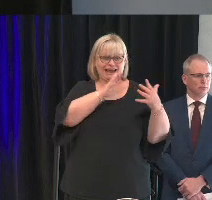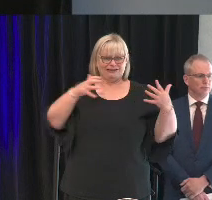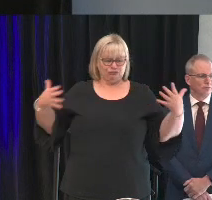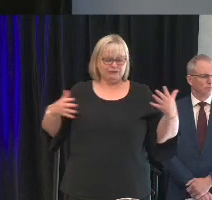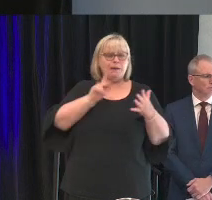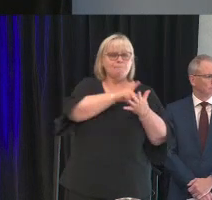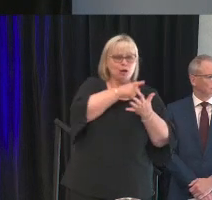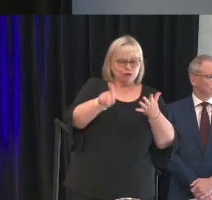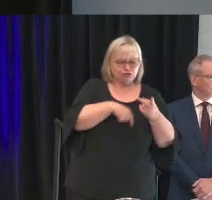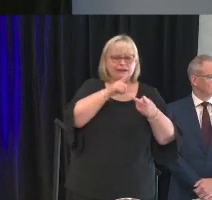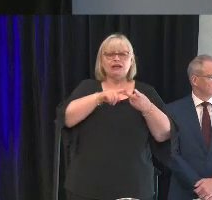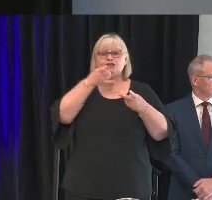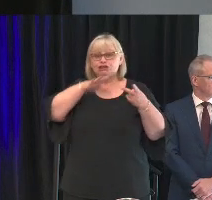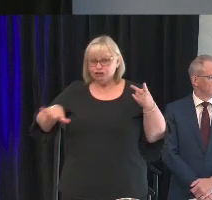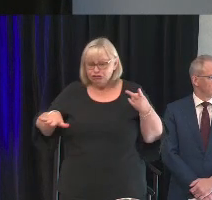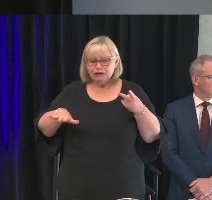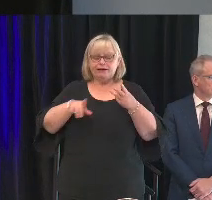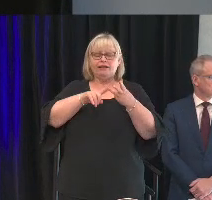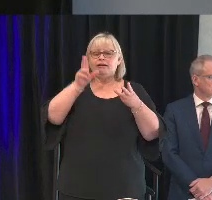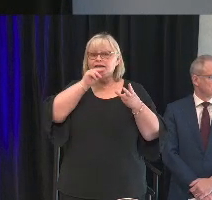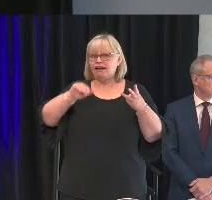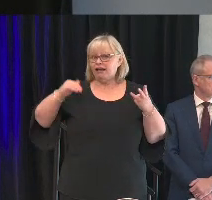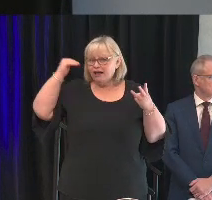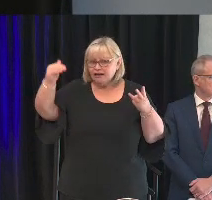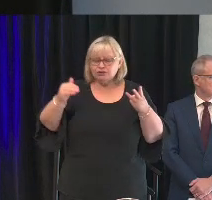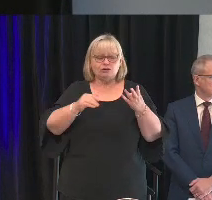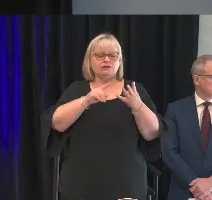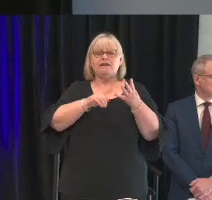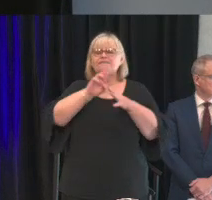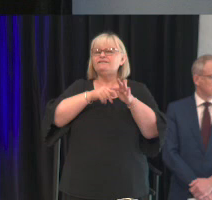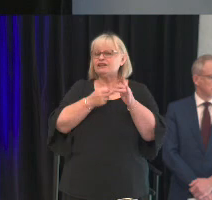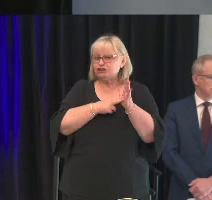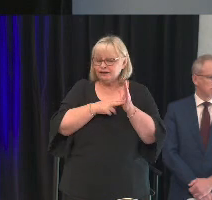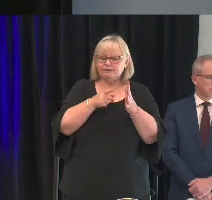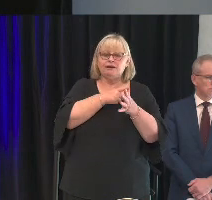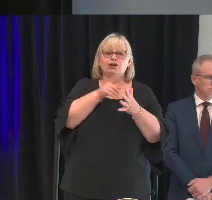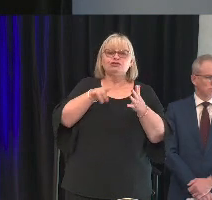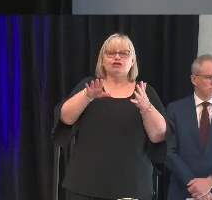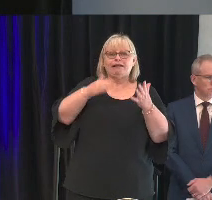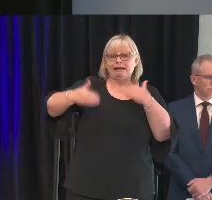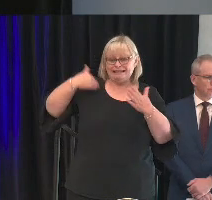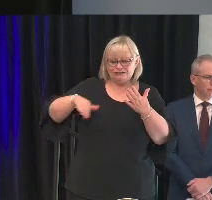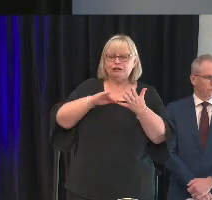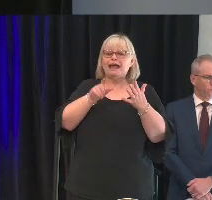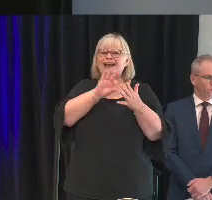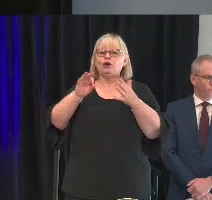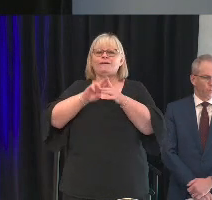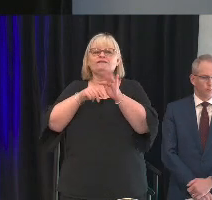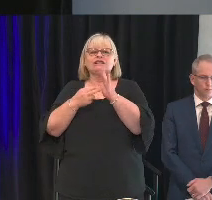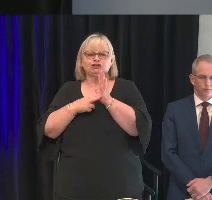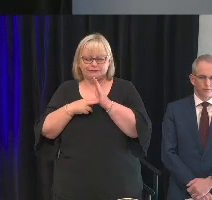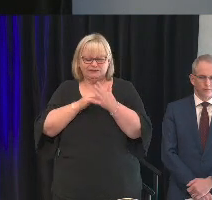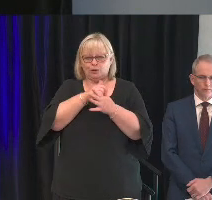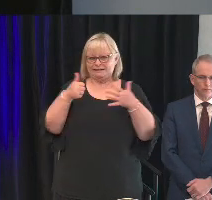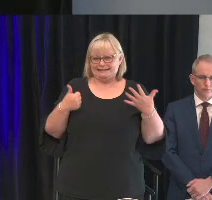poetry, children's literature, young adult literature, fiction, Australian history and non-fiction.